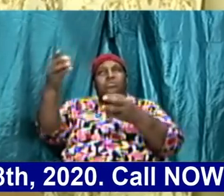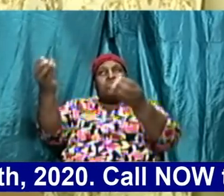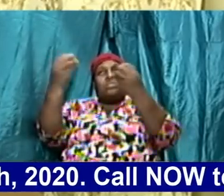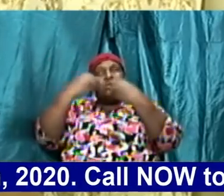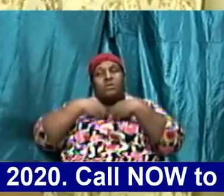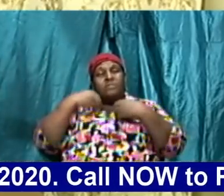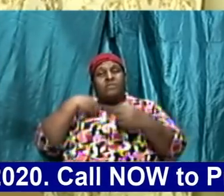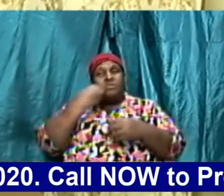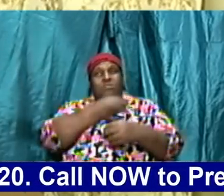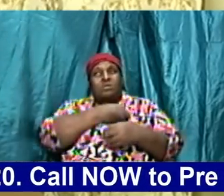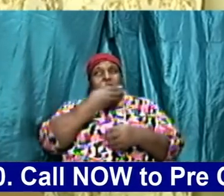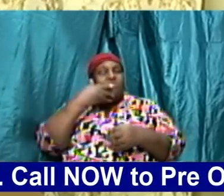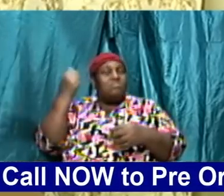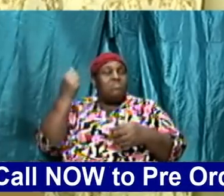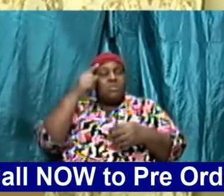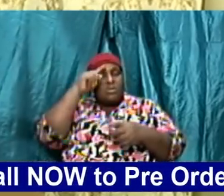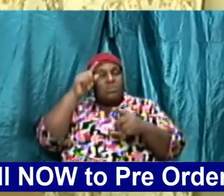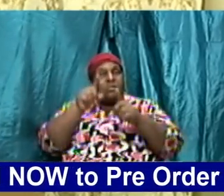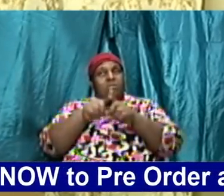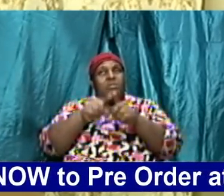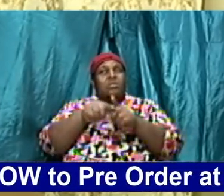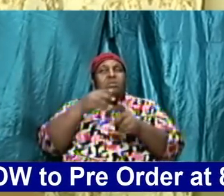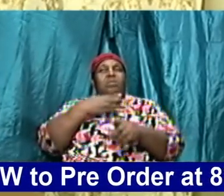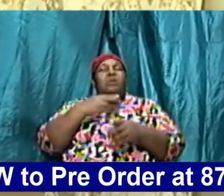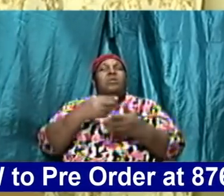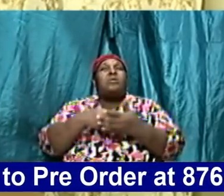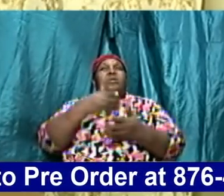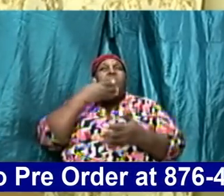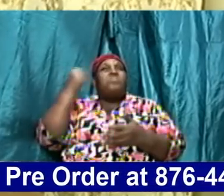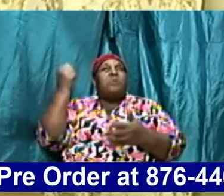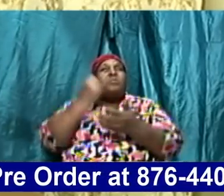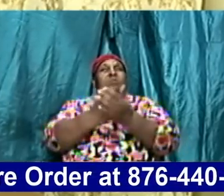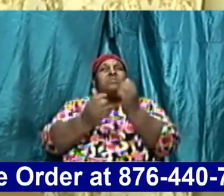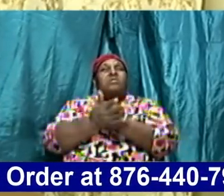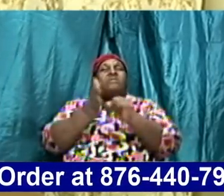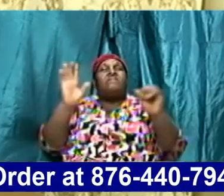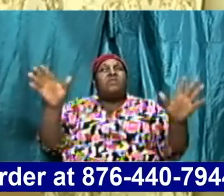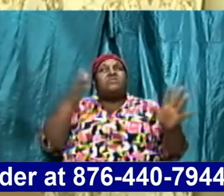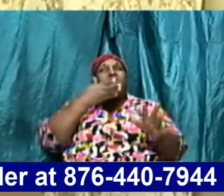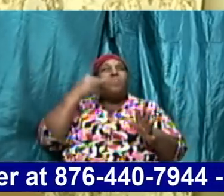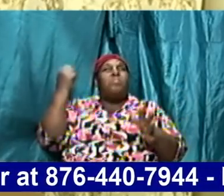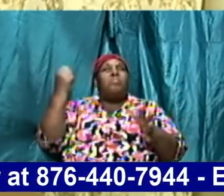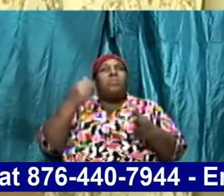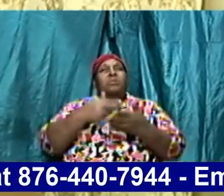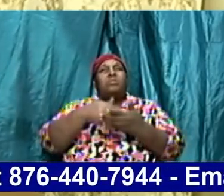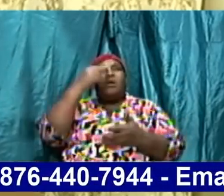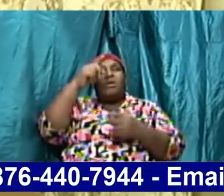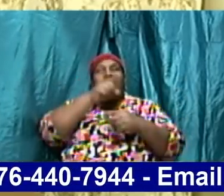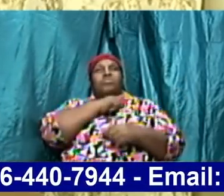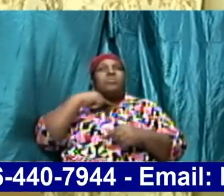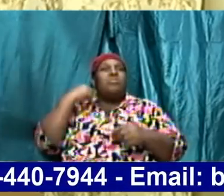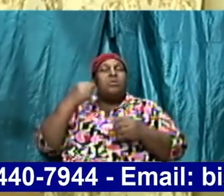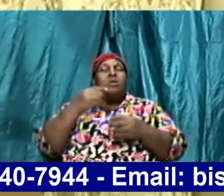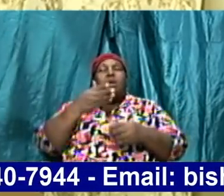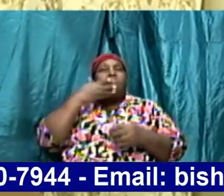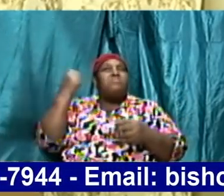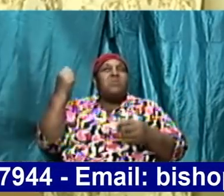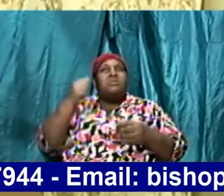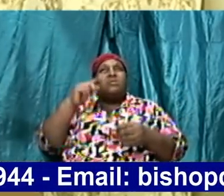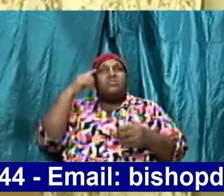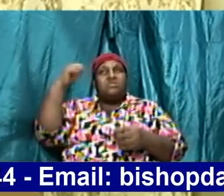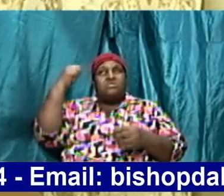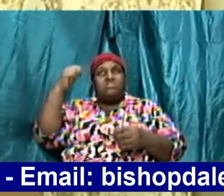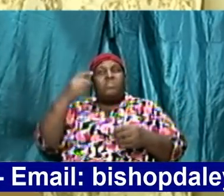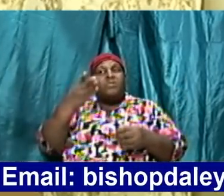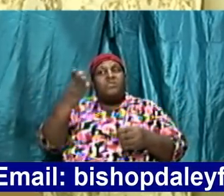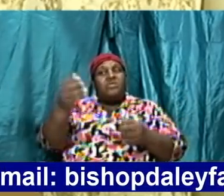us, a better covenant, a better high priest, a better sacrifice. We have better testimony, and they without us cannot